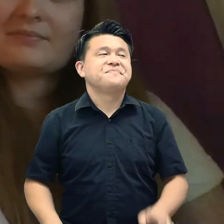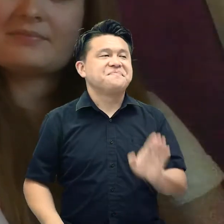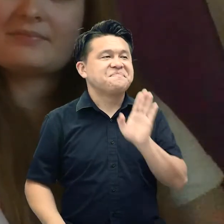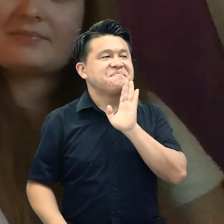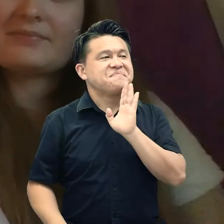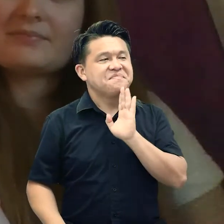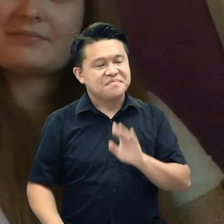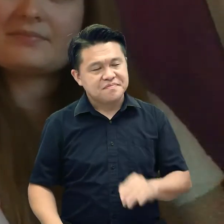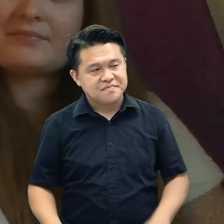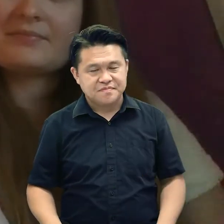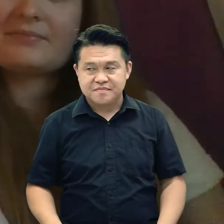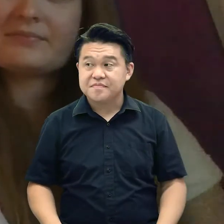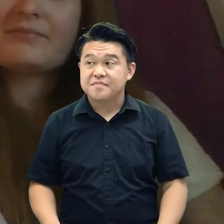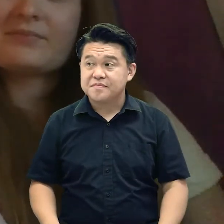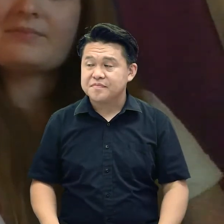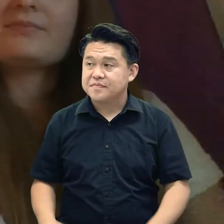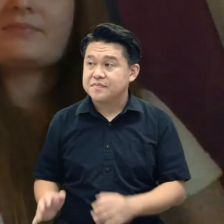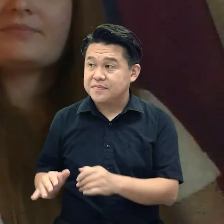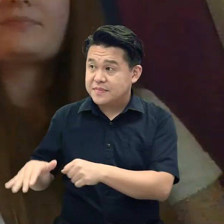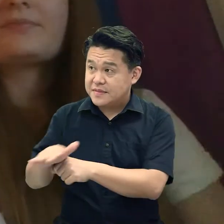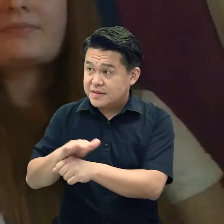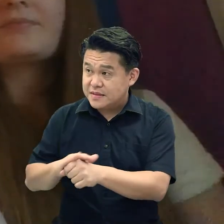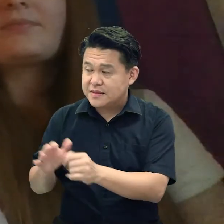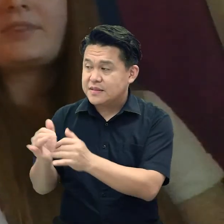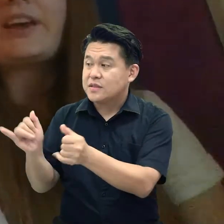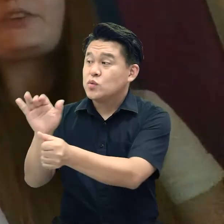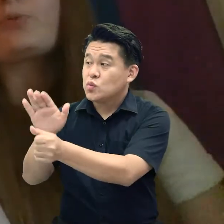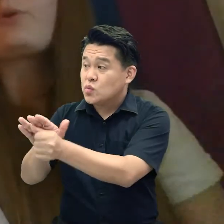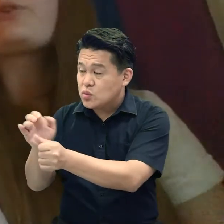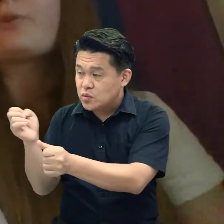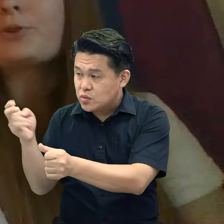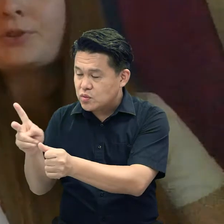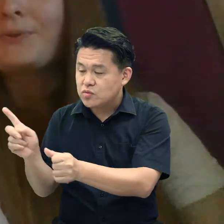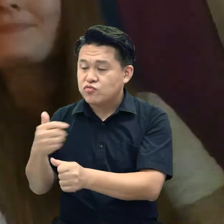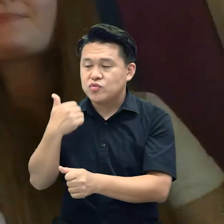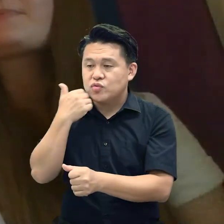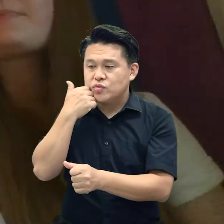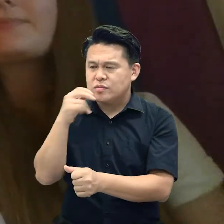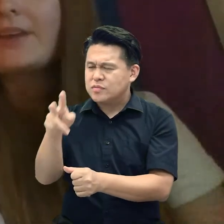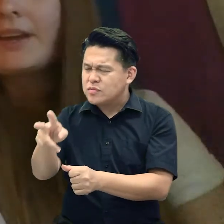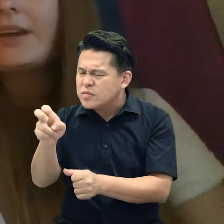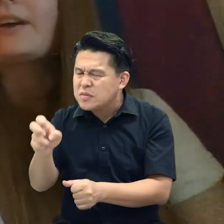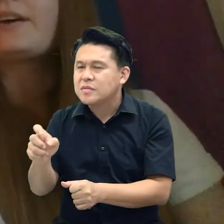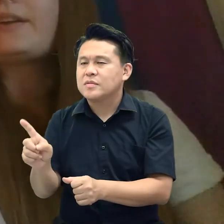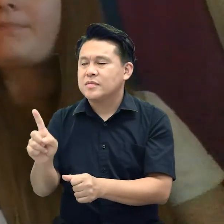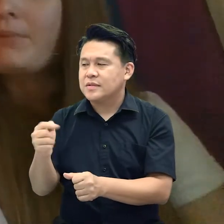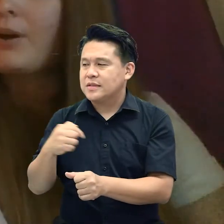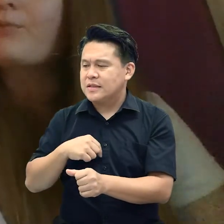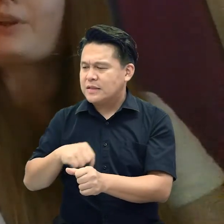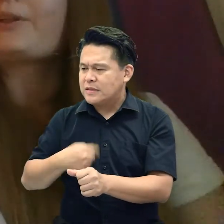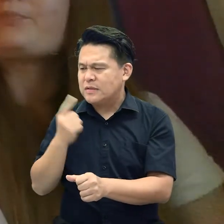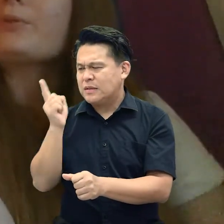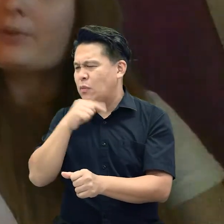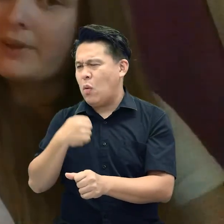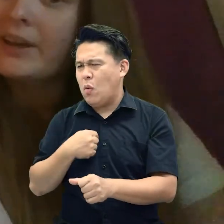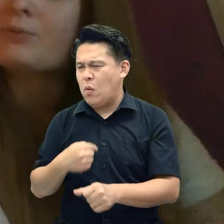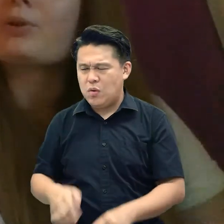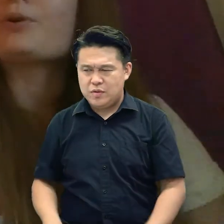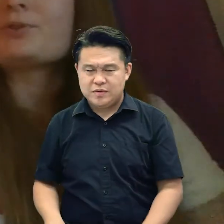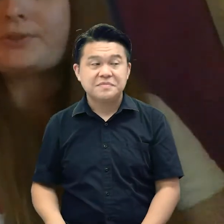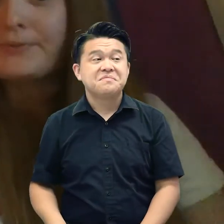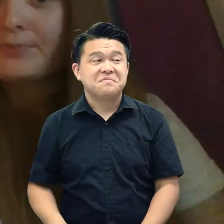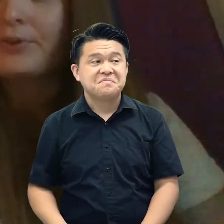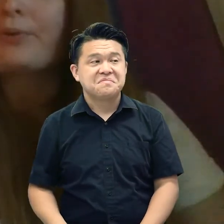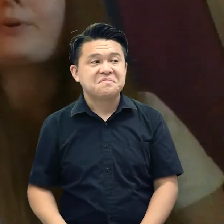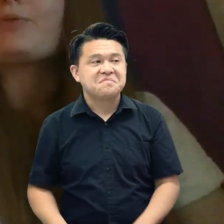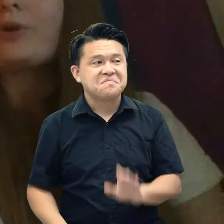just spread love instead of hate. The hate will only hurt you. Exactly. And love will help you, hate